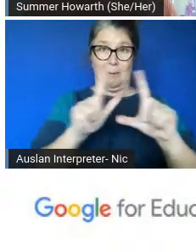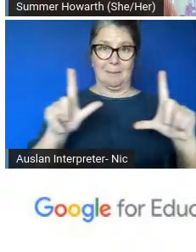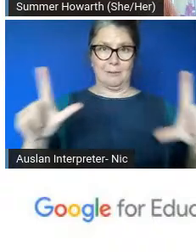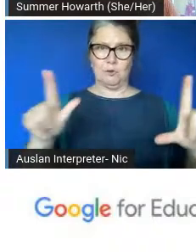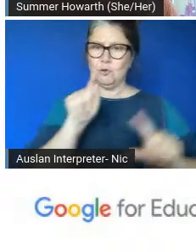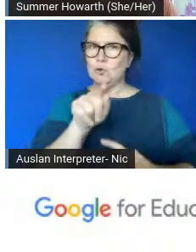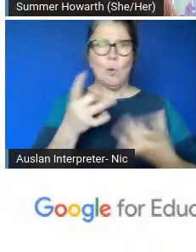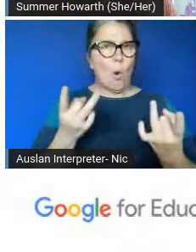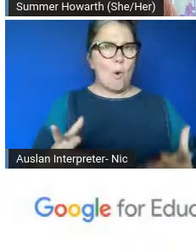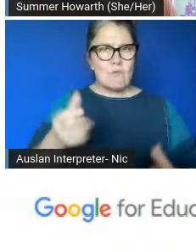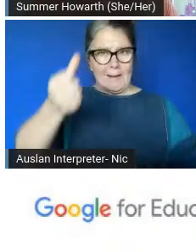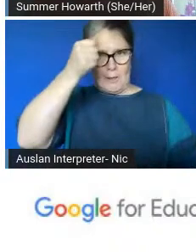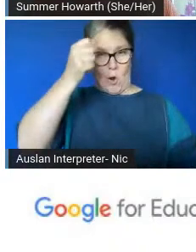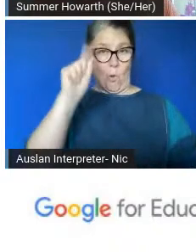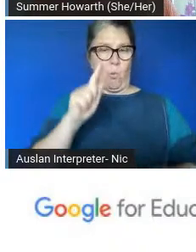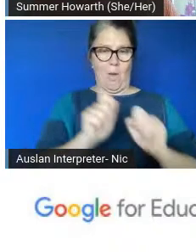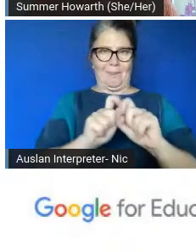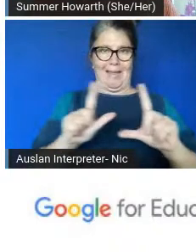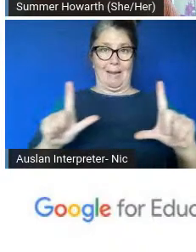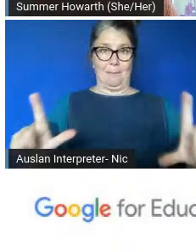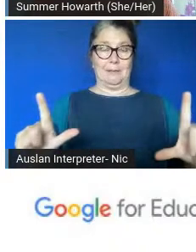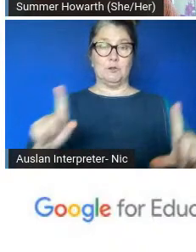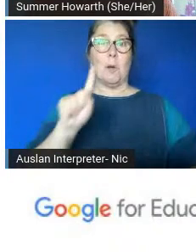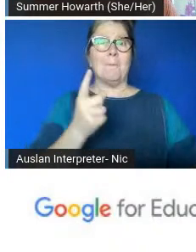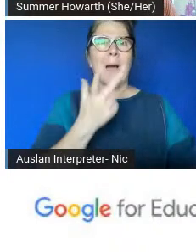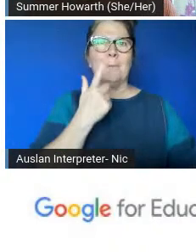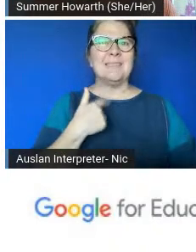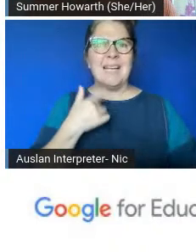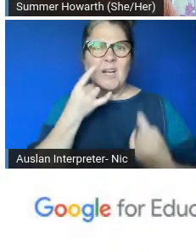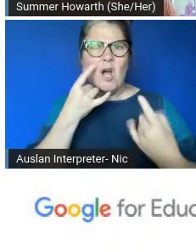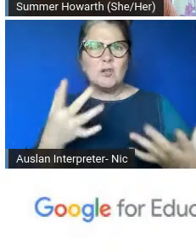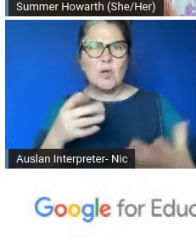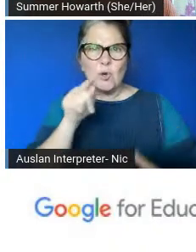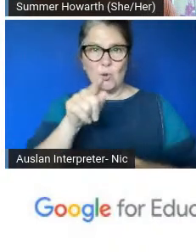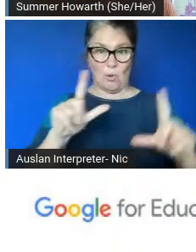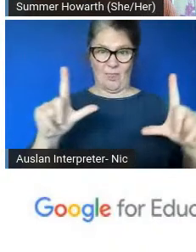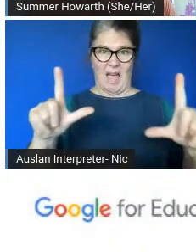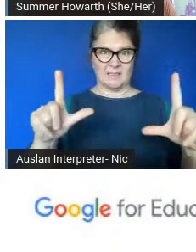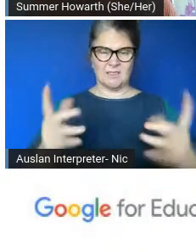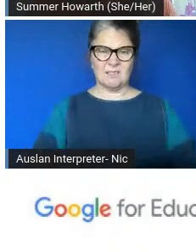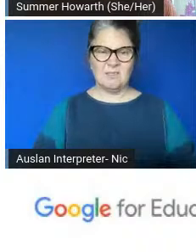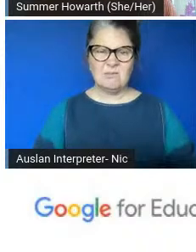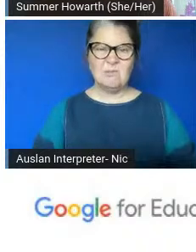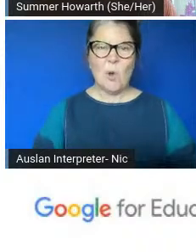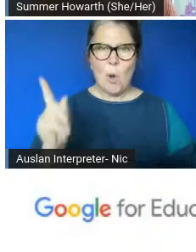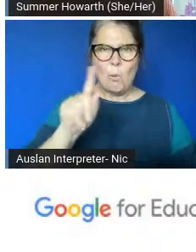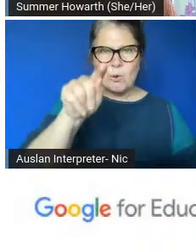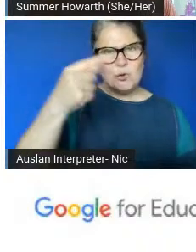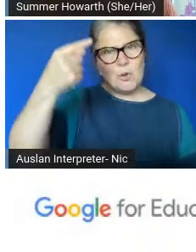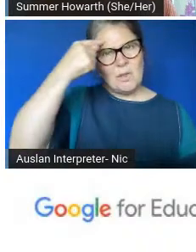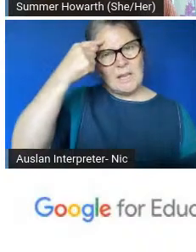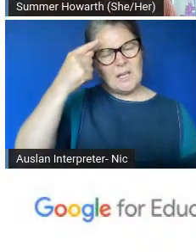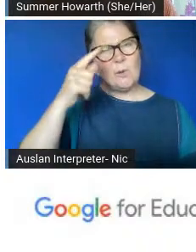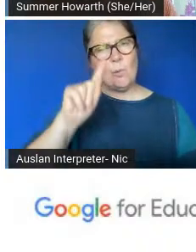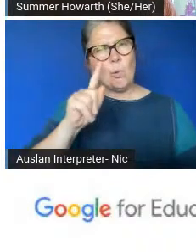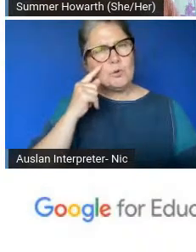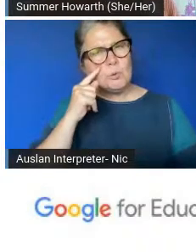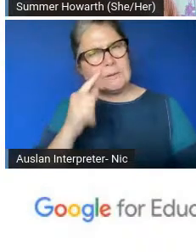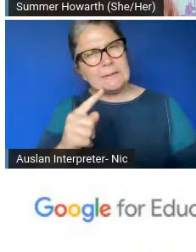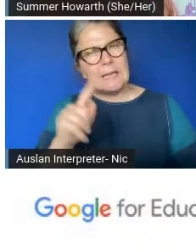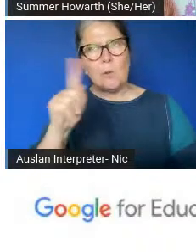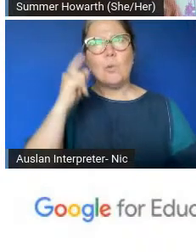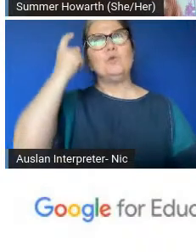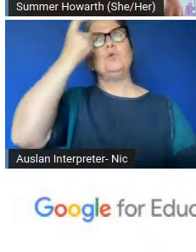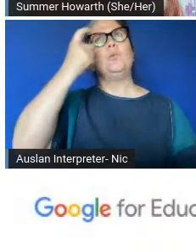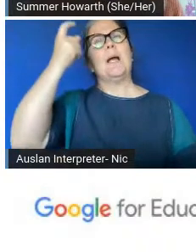is. But if I was to show you this first, what do you see? What do you think? And what do you wonder? Come on, Sarah, what